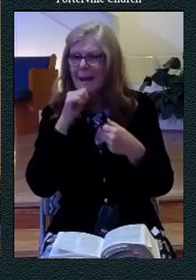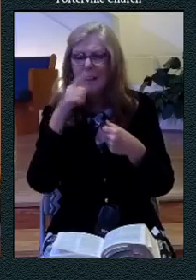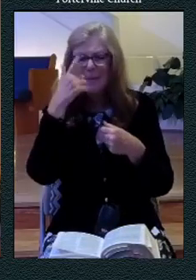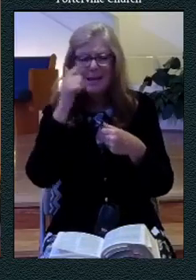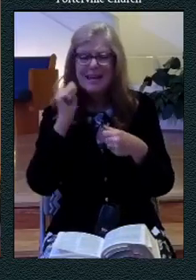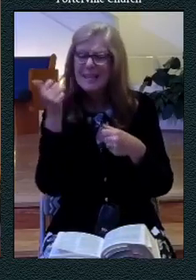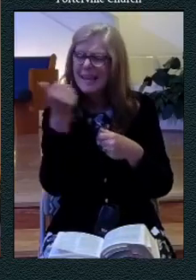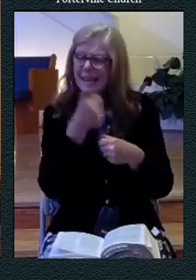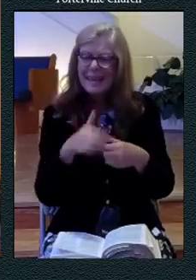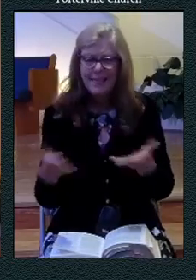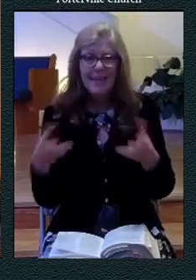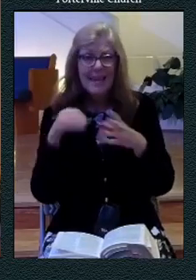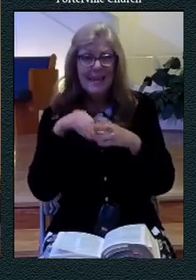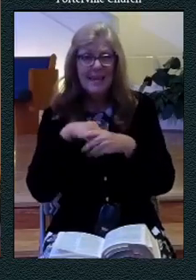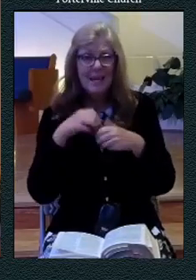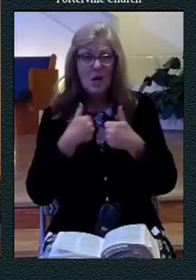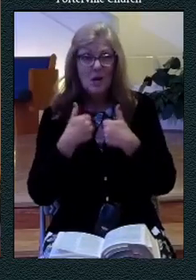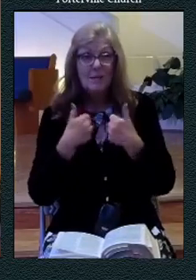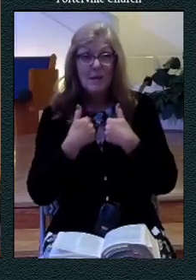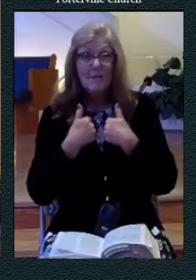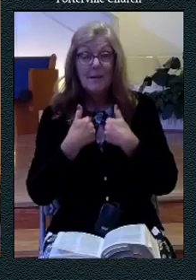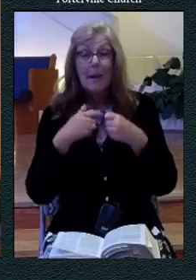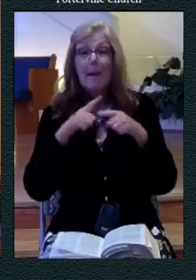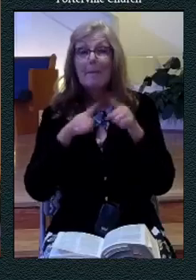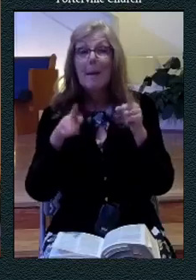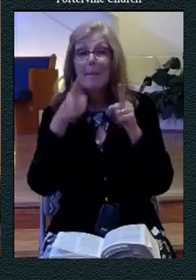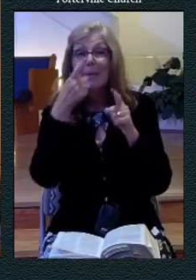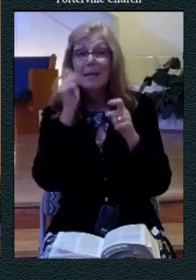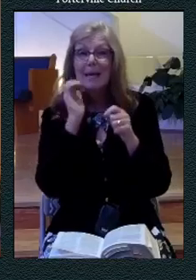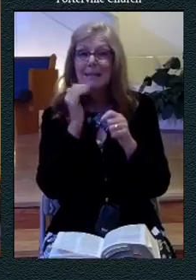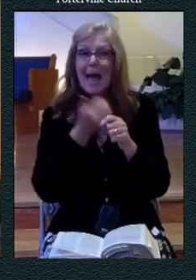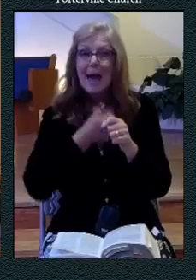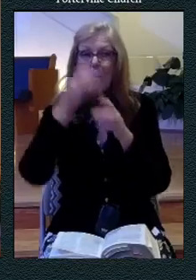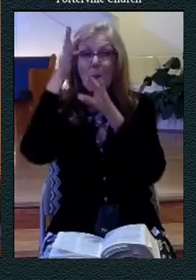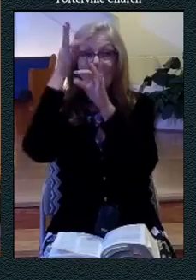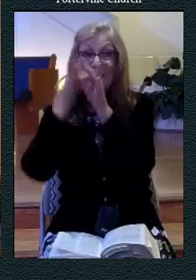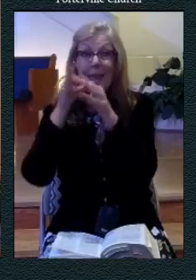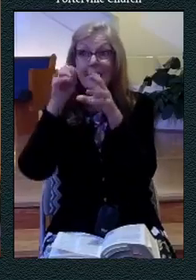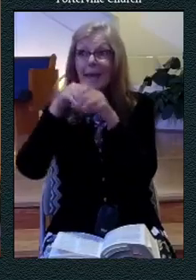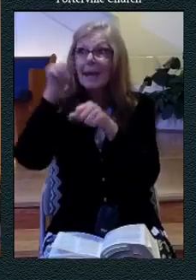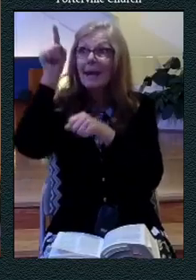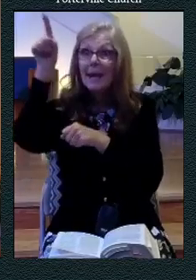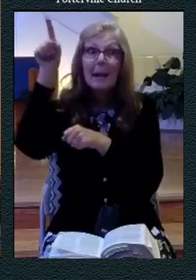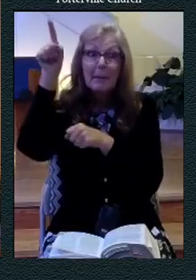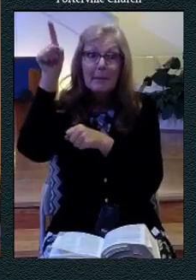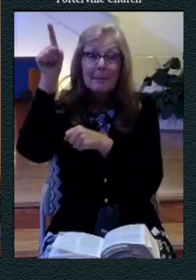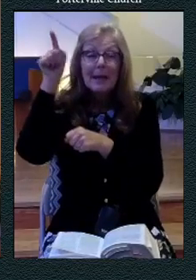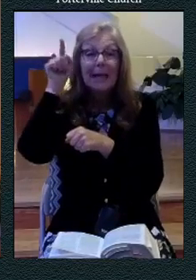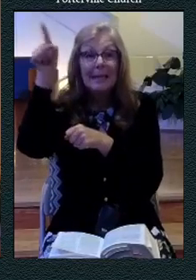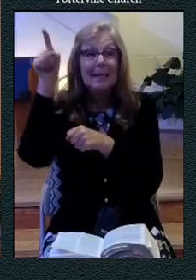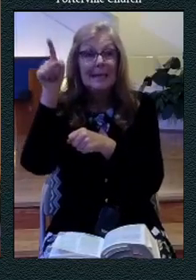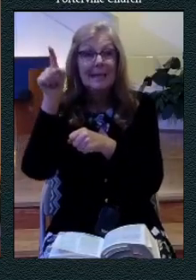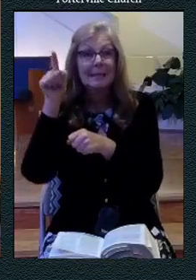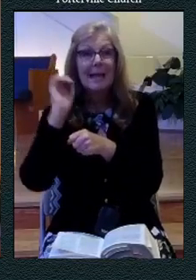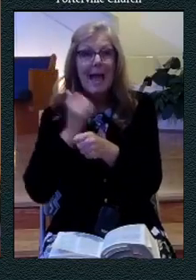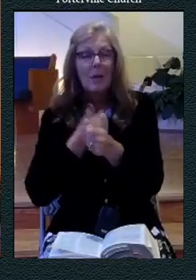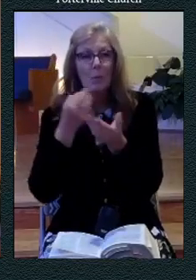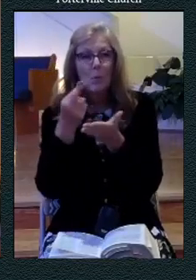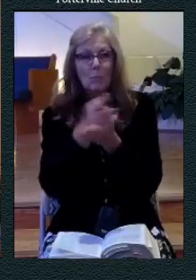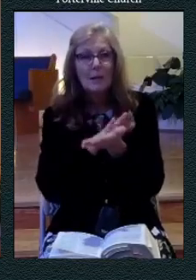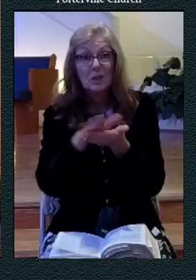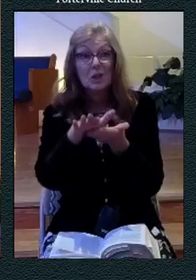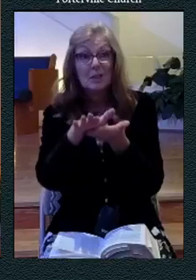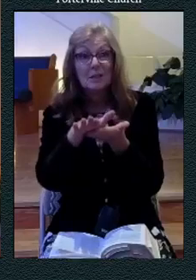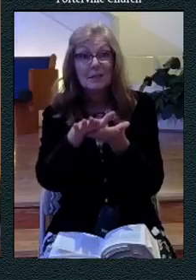in ourselves, but because of our faith in the Lord our righteousness. It's